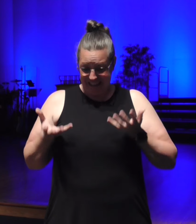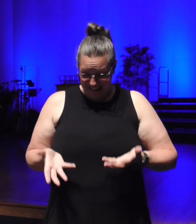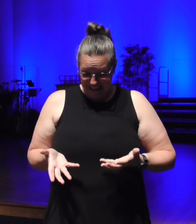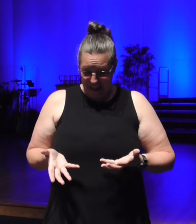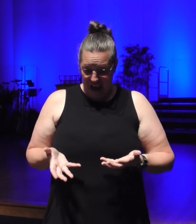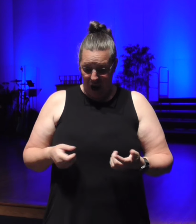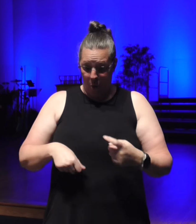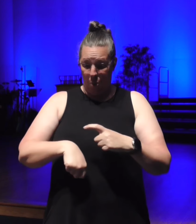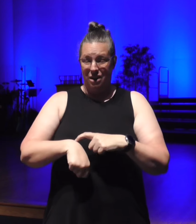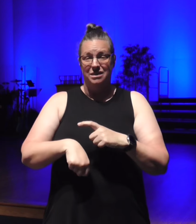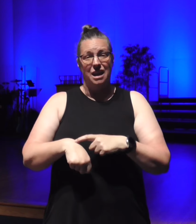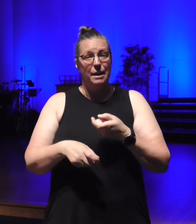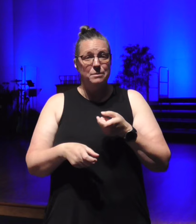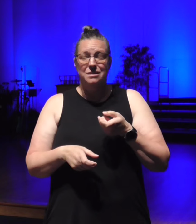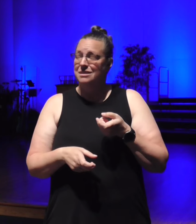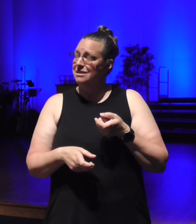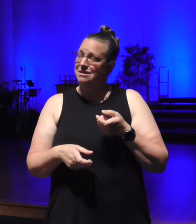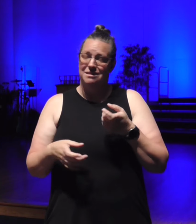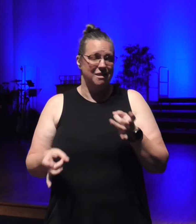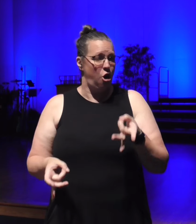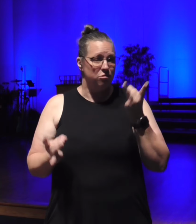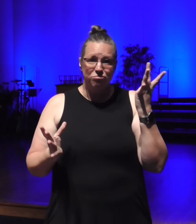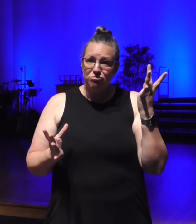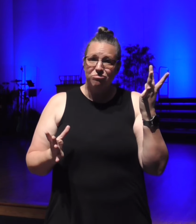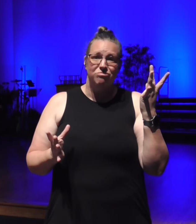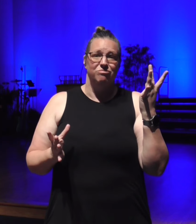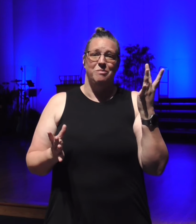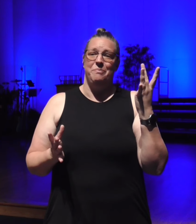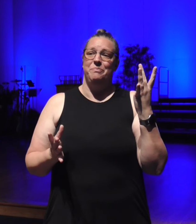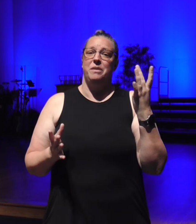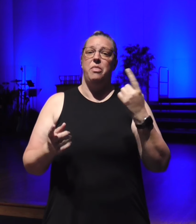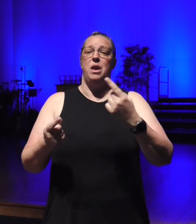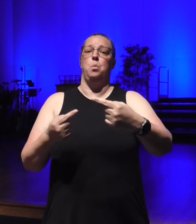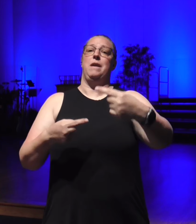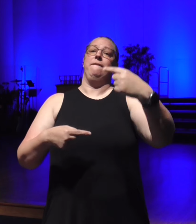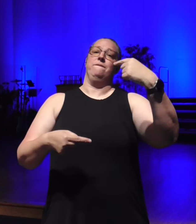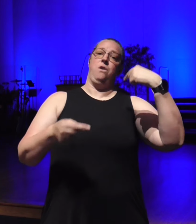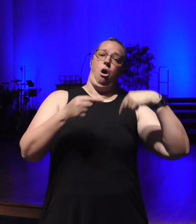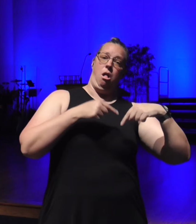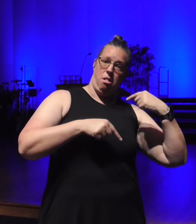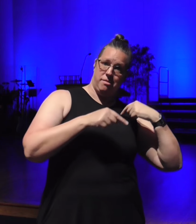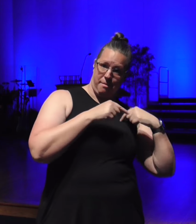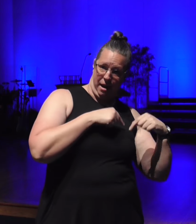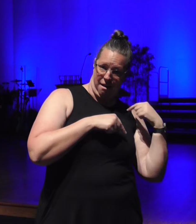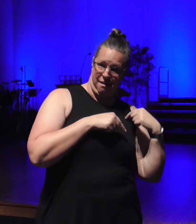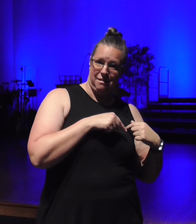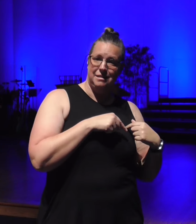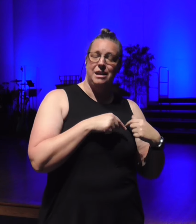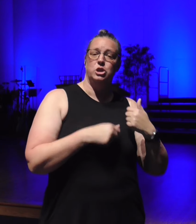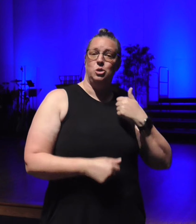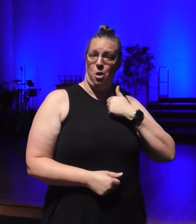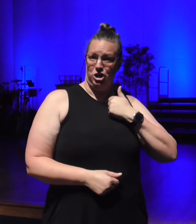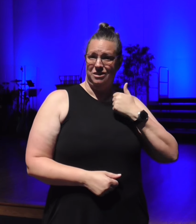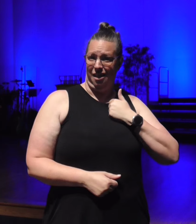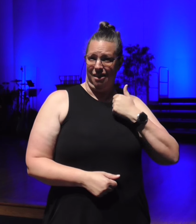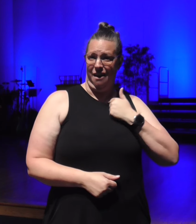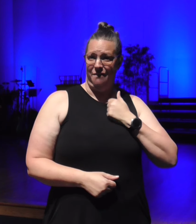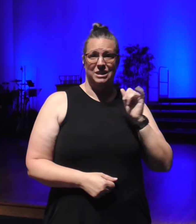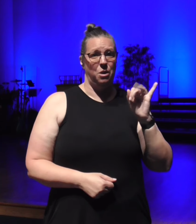times get rough, then we tend to fall back and within ourselves, into ourselves. And if we